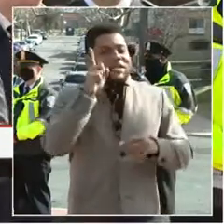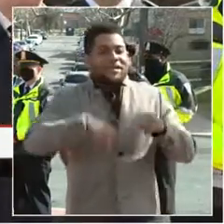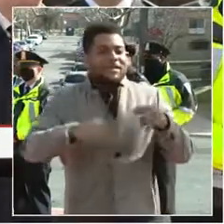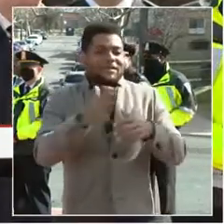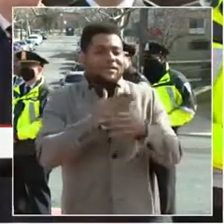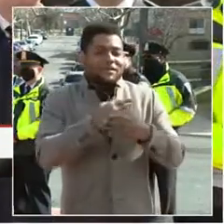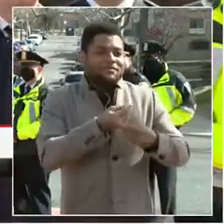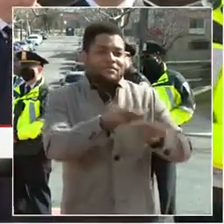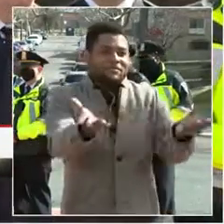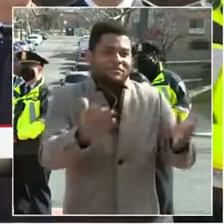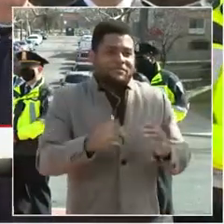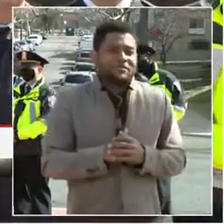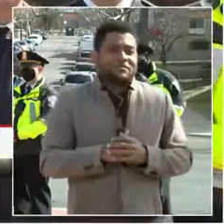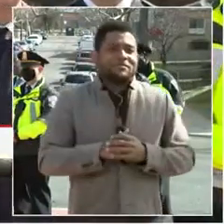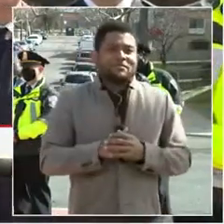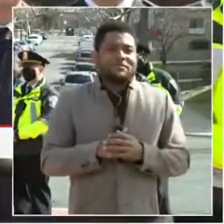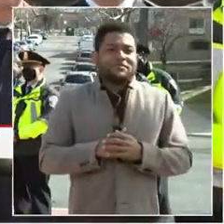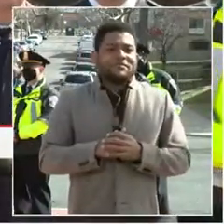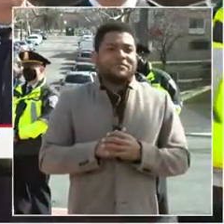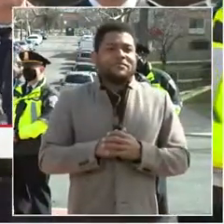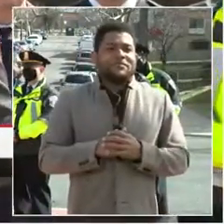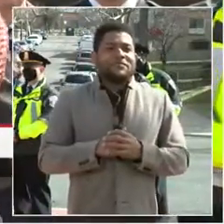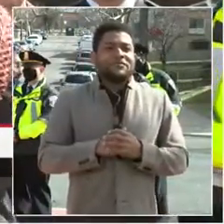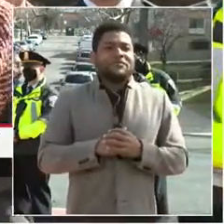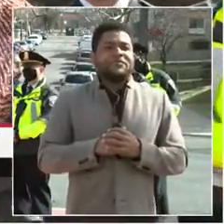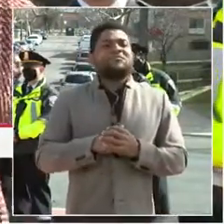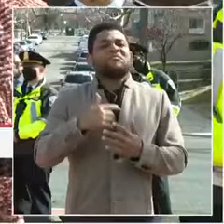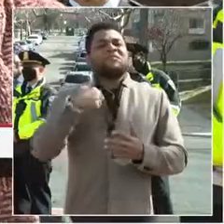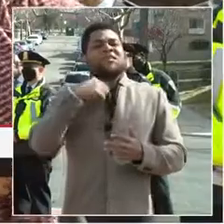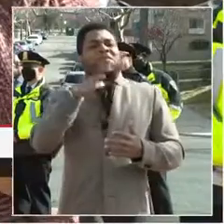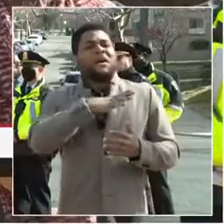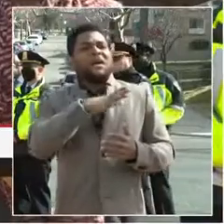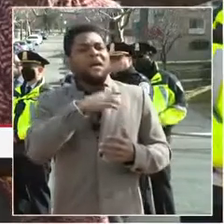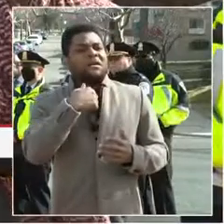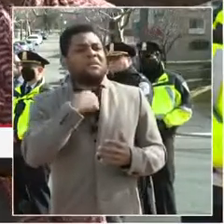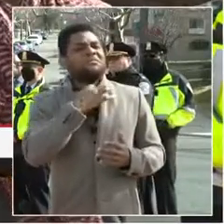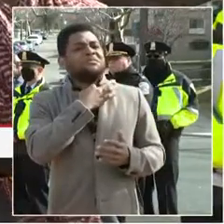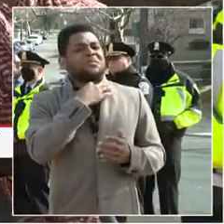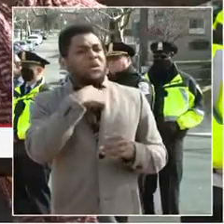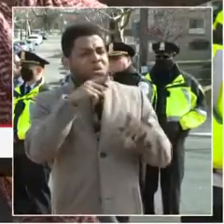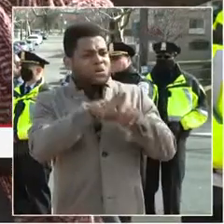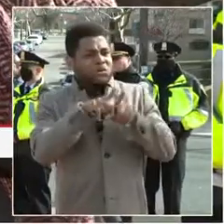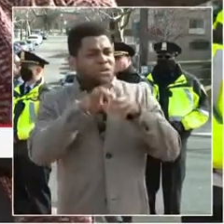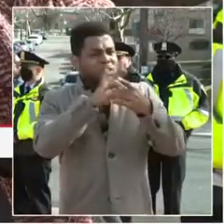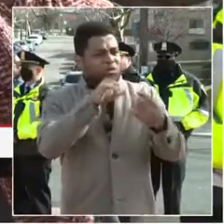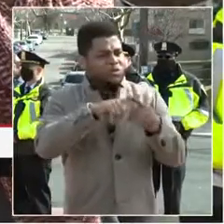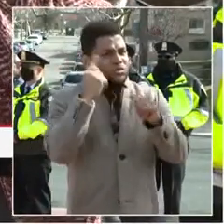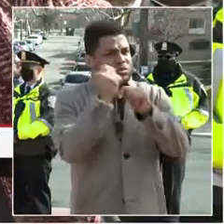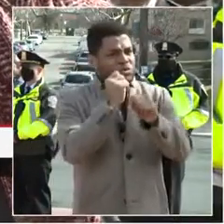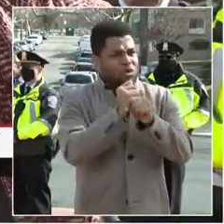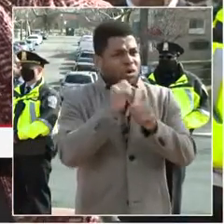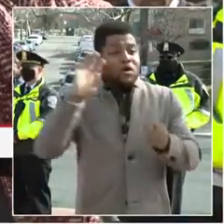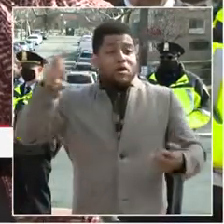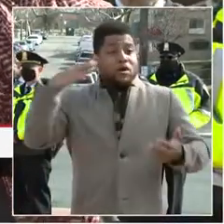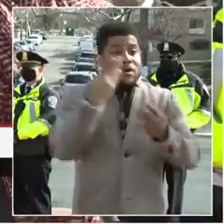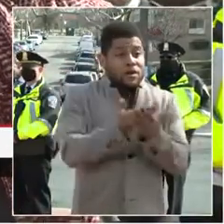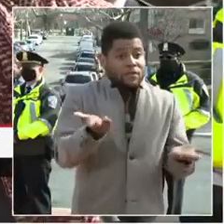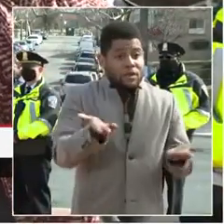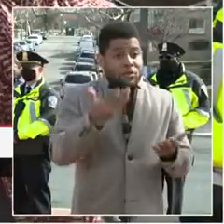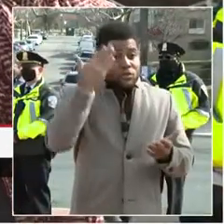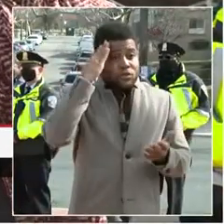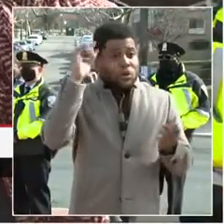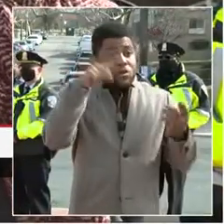Sam? I'm curious, Chief, too, about this. You've seen what happened in Ottawa, where they just basically